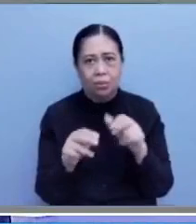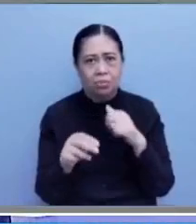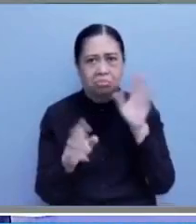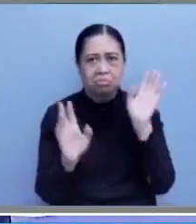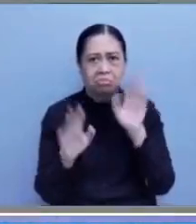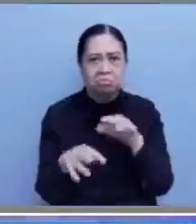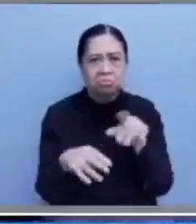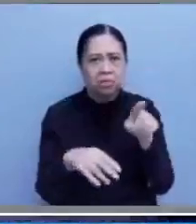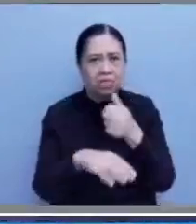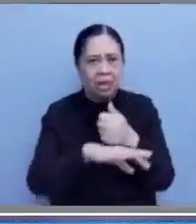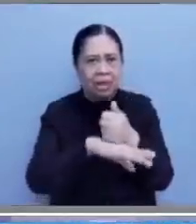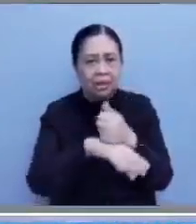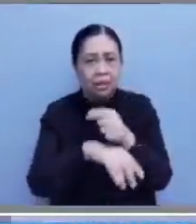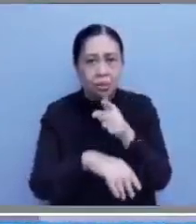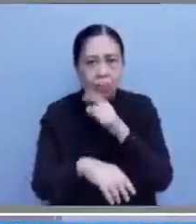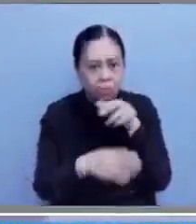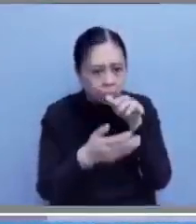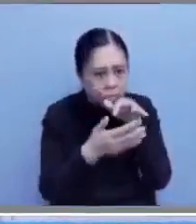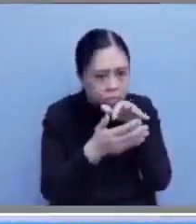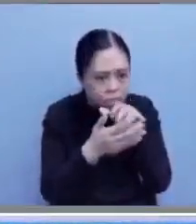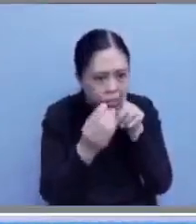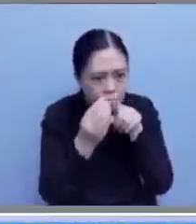di ba? Pero ikaw talagang pinag-aralan pa.